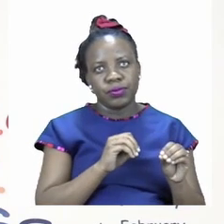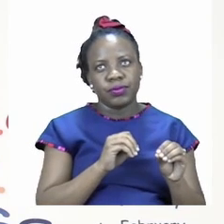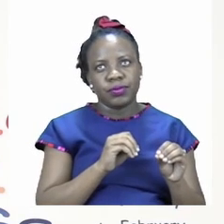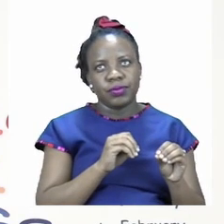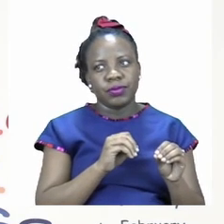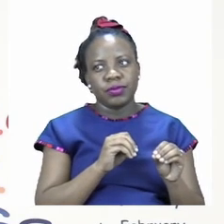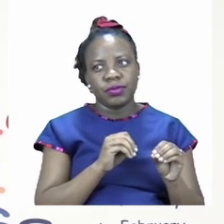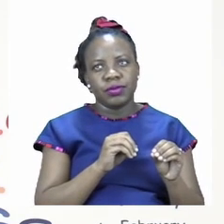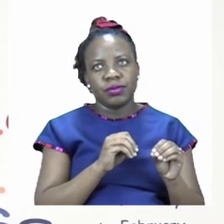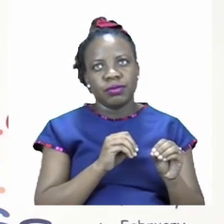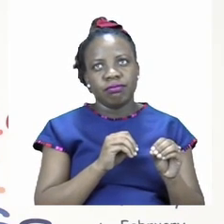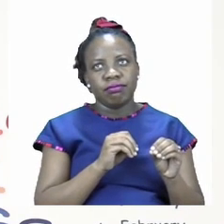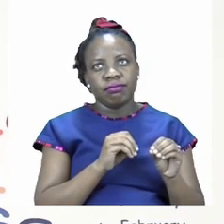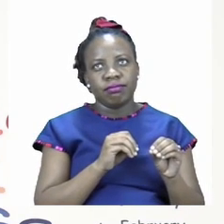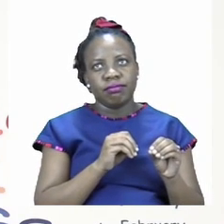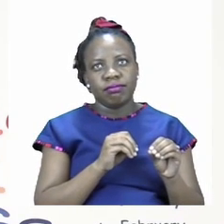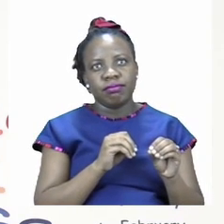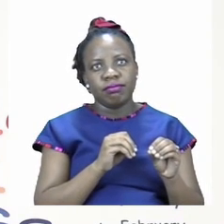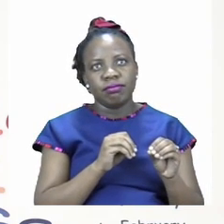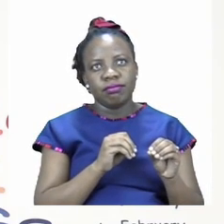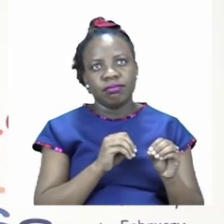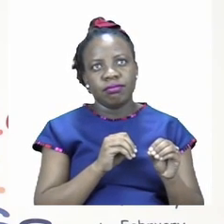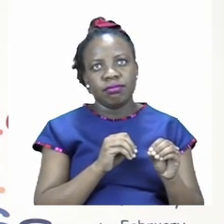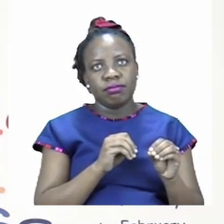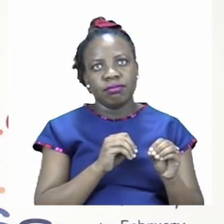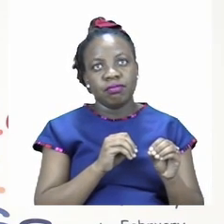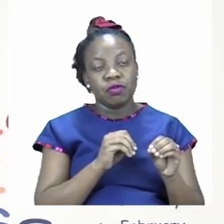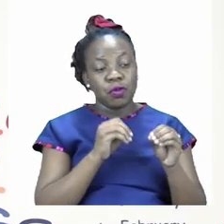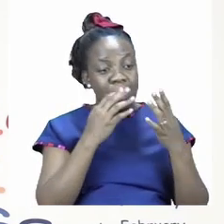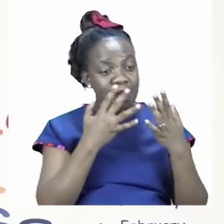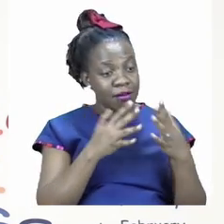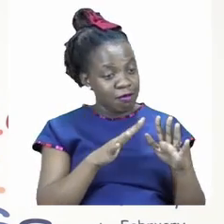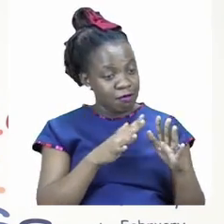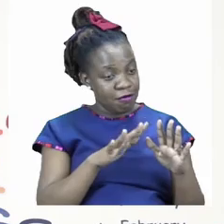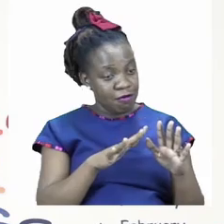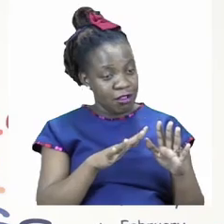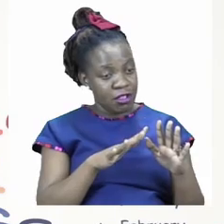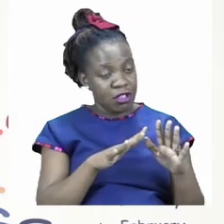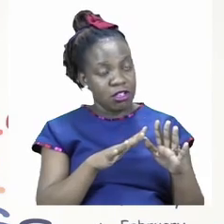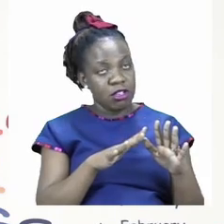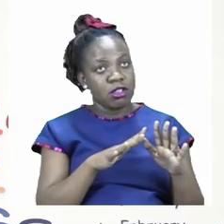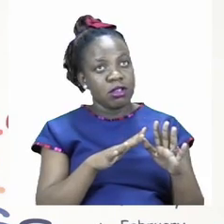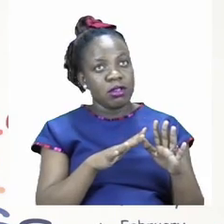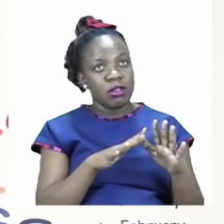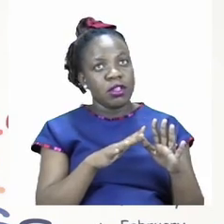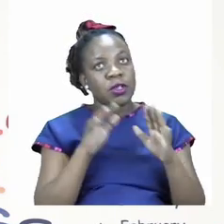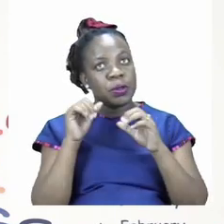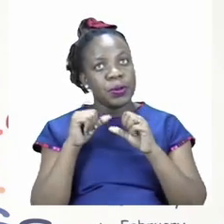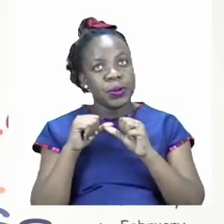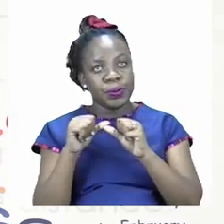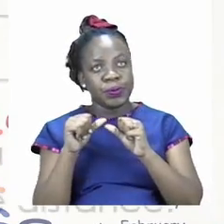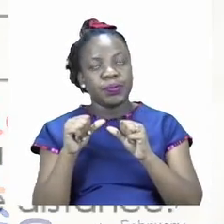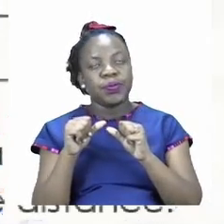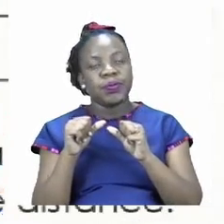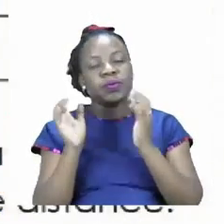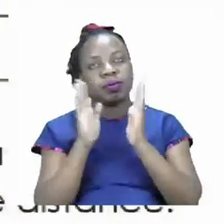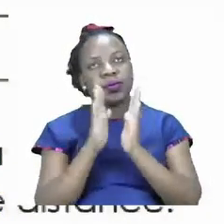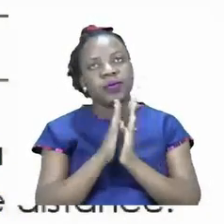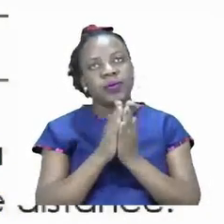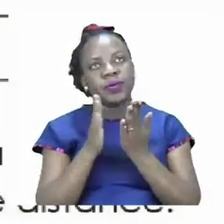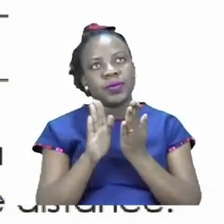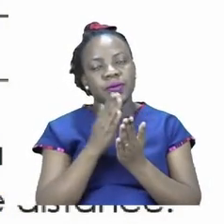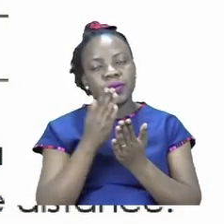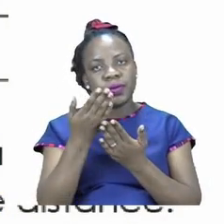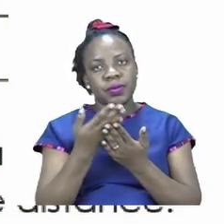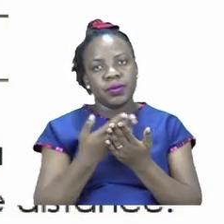When you're done with that page, which I'm sure you'll take your time, you can move on to the next page, page 22. On